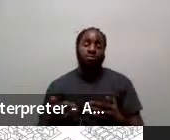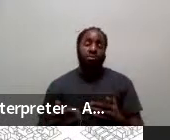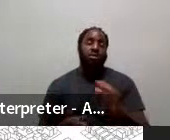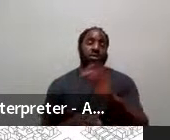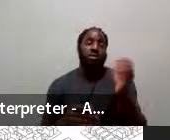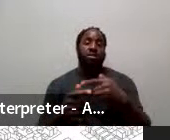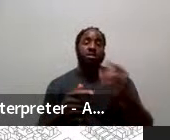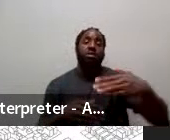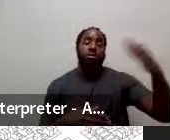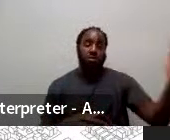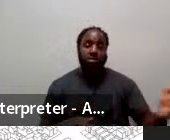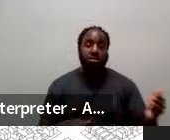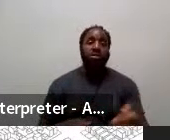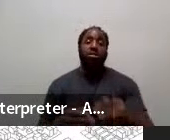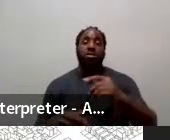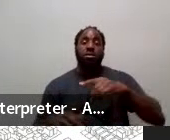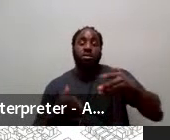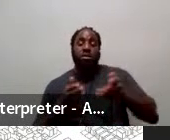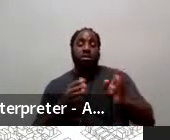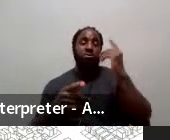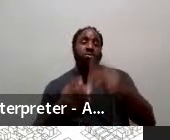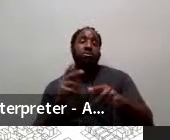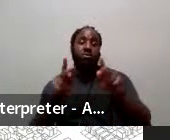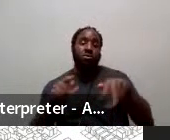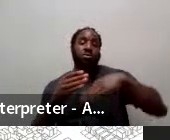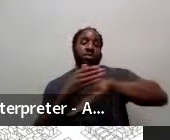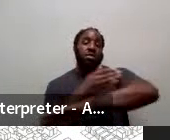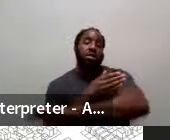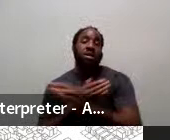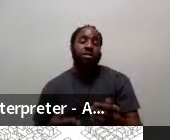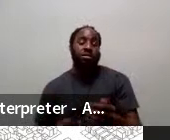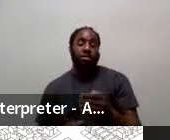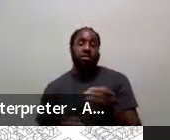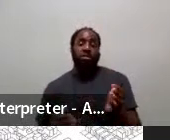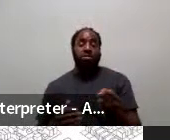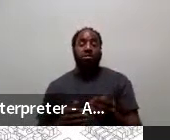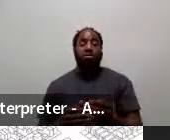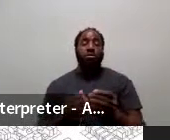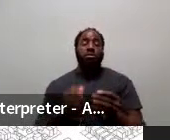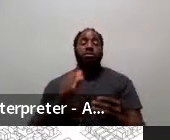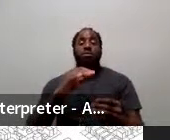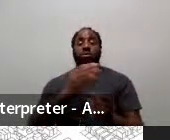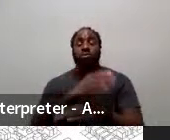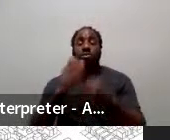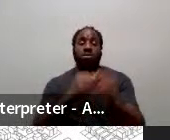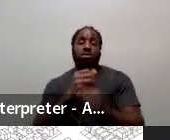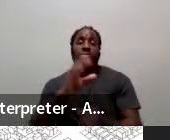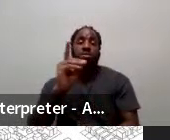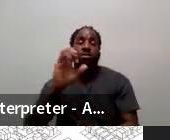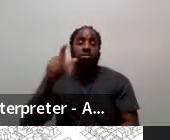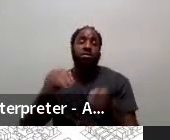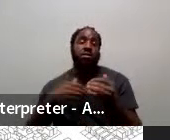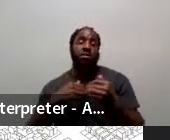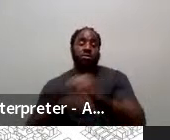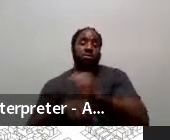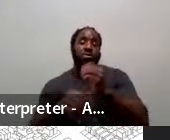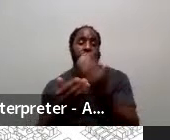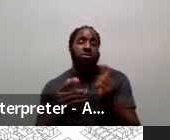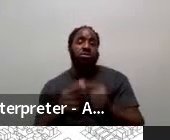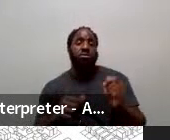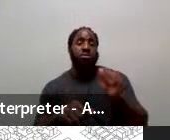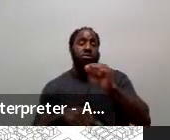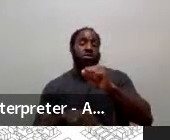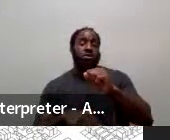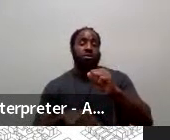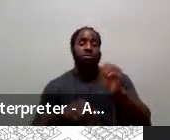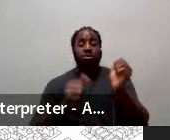a new station to allow for pedestrian access across the rail line. Over the years, DCP has worked closely to coordinate with adjacent